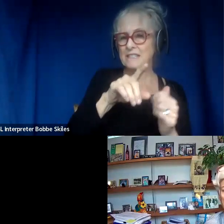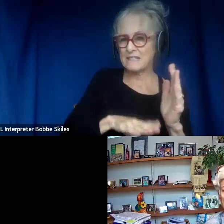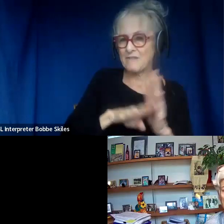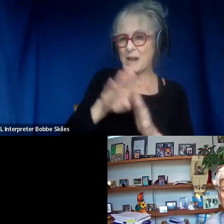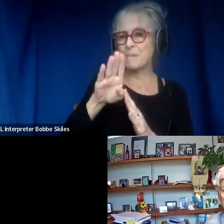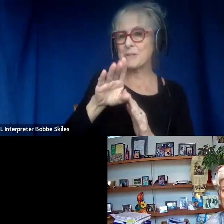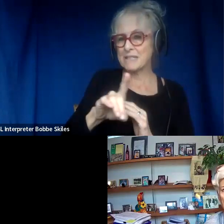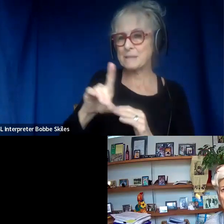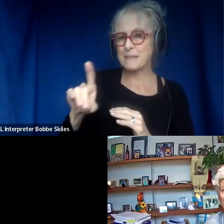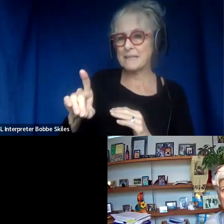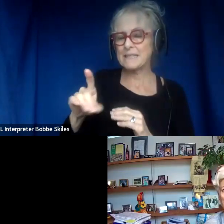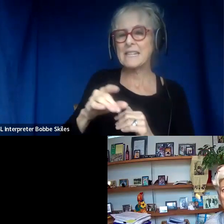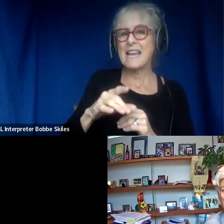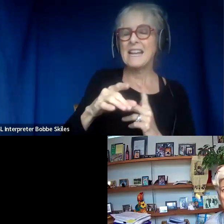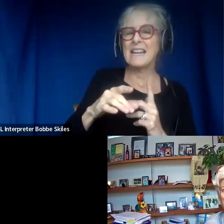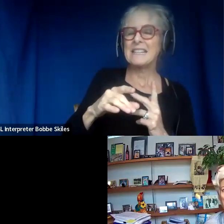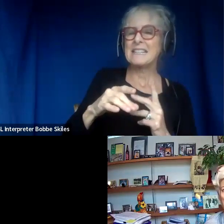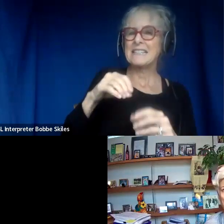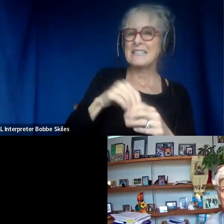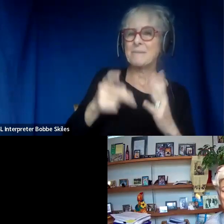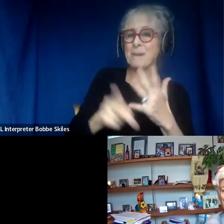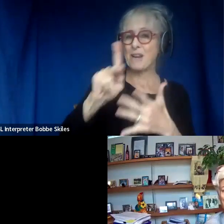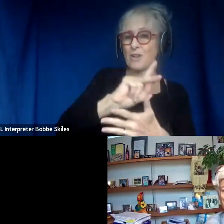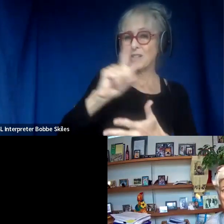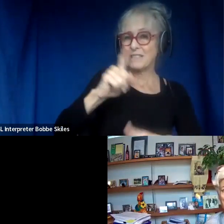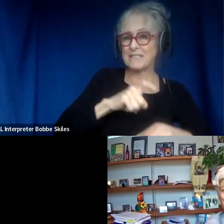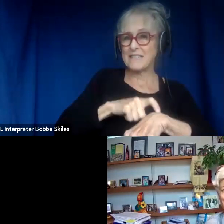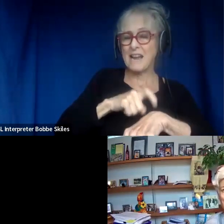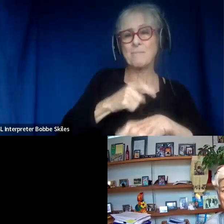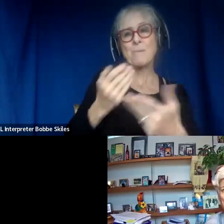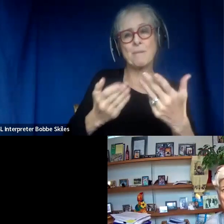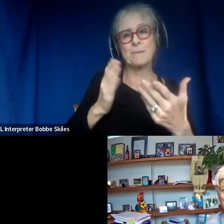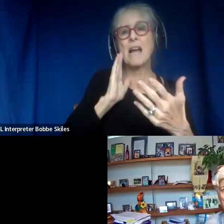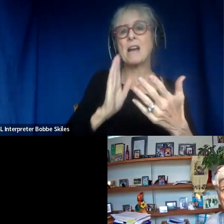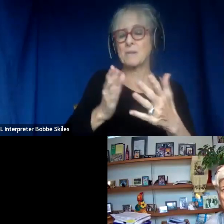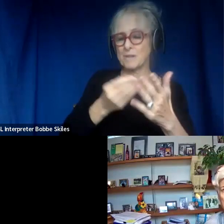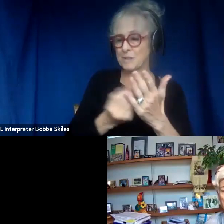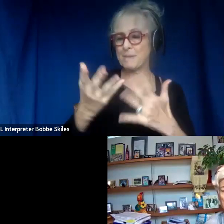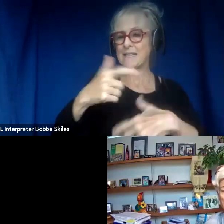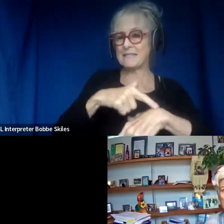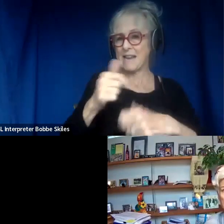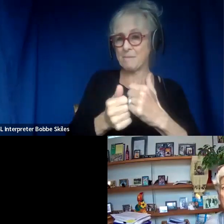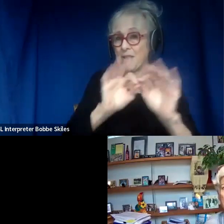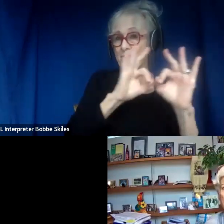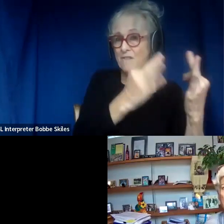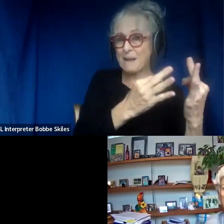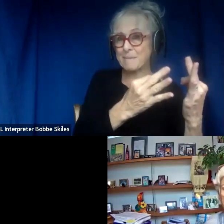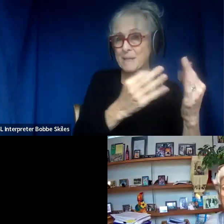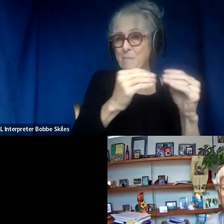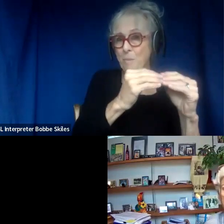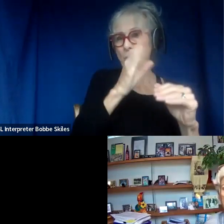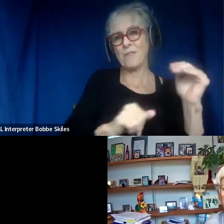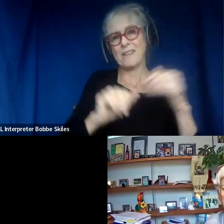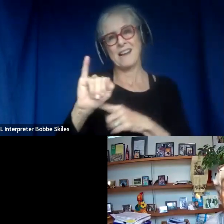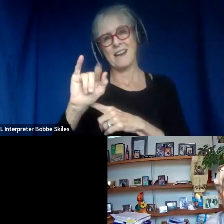In prioritizing our time, I'm likely going to spend time with families rather than IT systems. Okay, thank you.